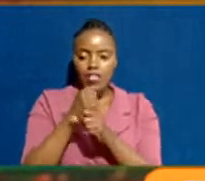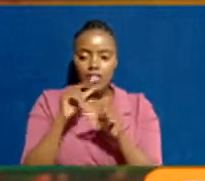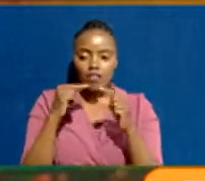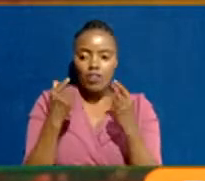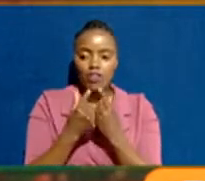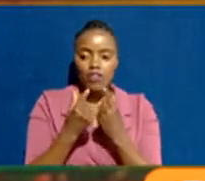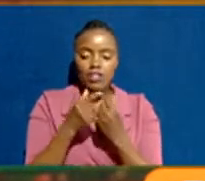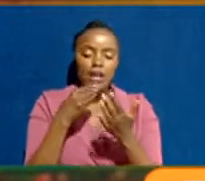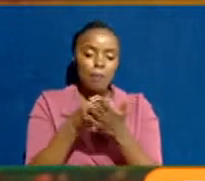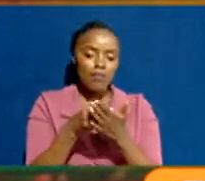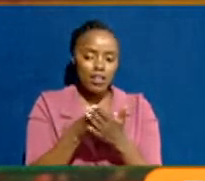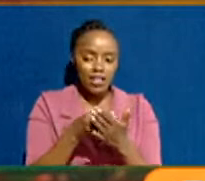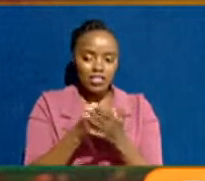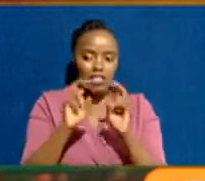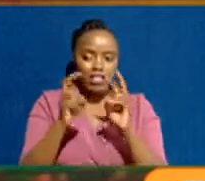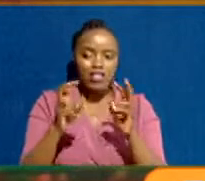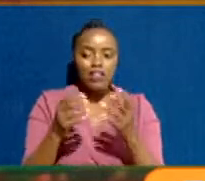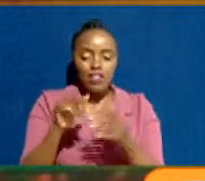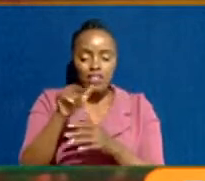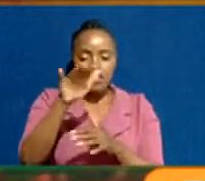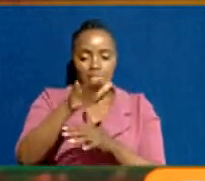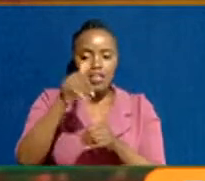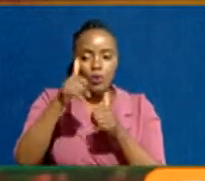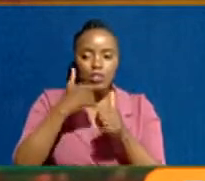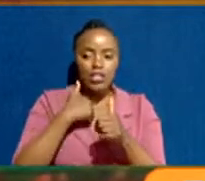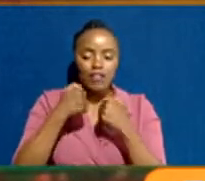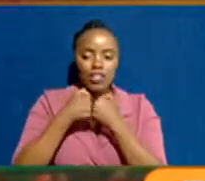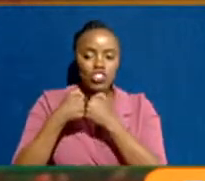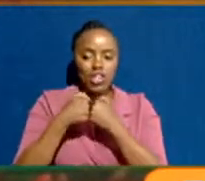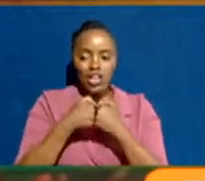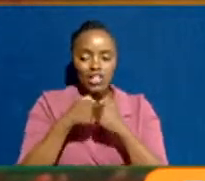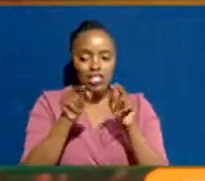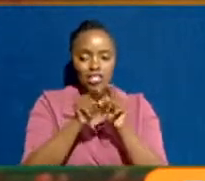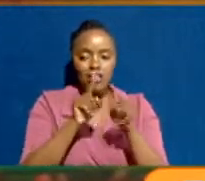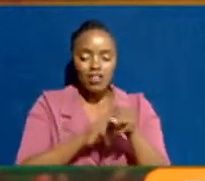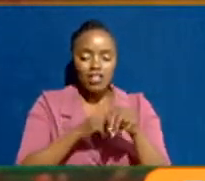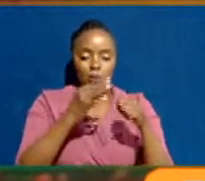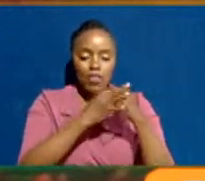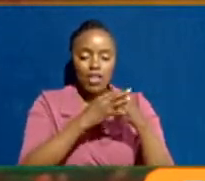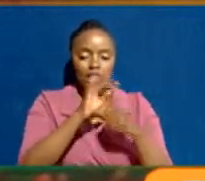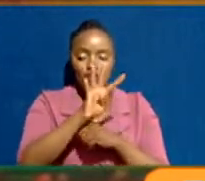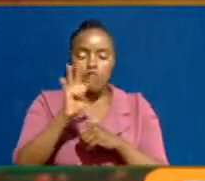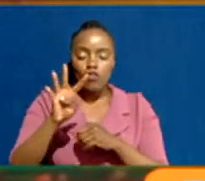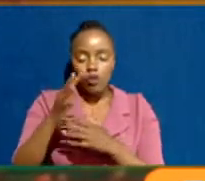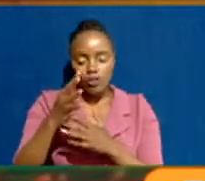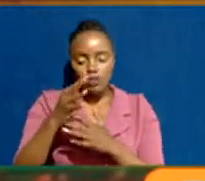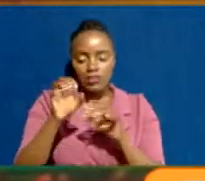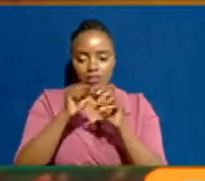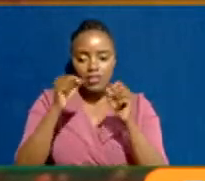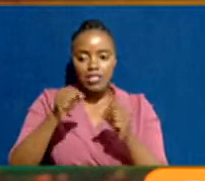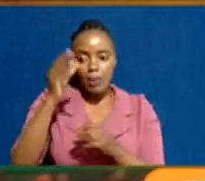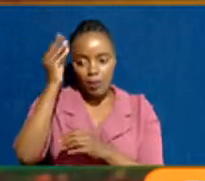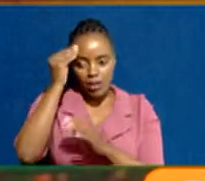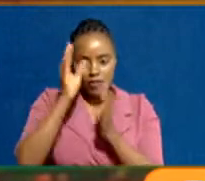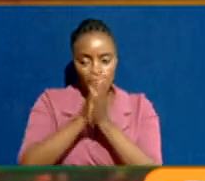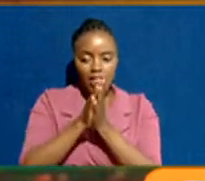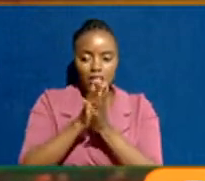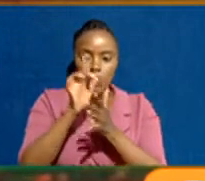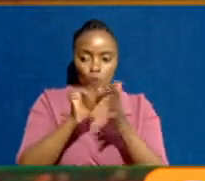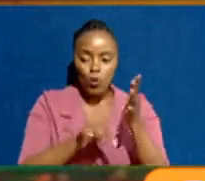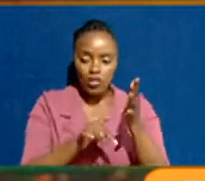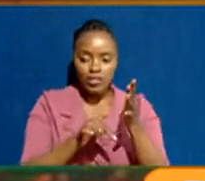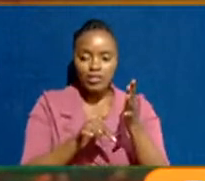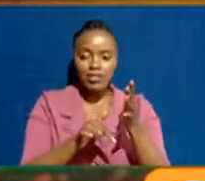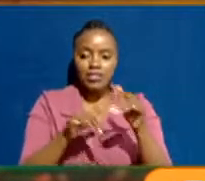of financing. I think that is the area that we have a challenge, even when it came to the 844 system of education, yeah. And what